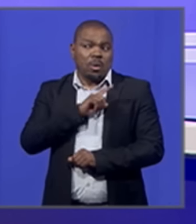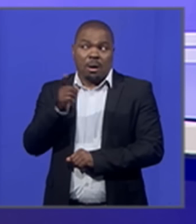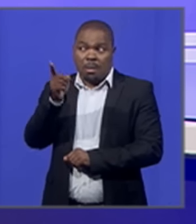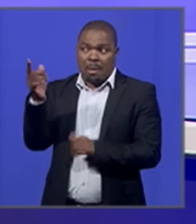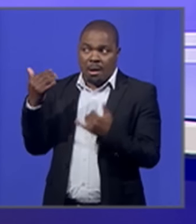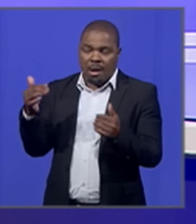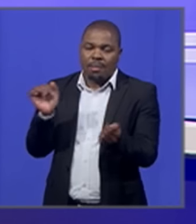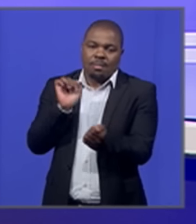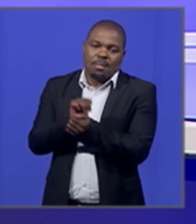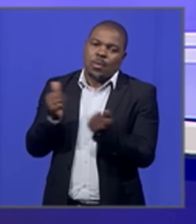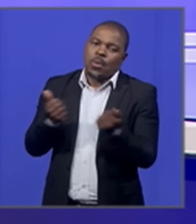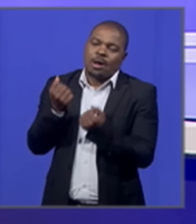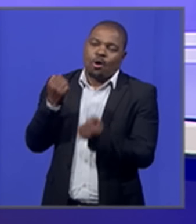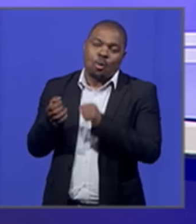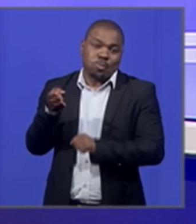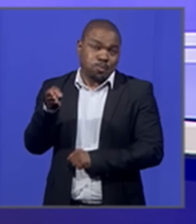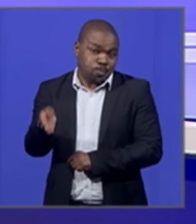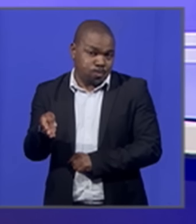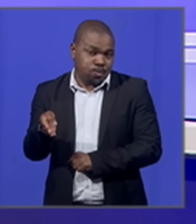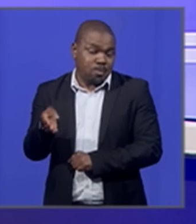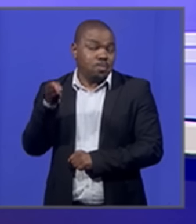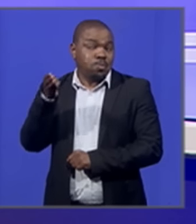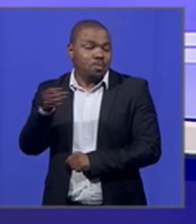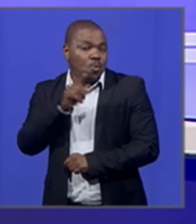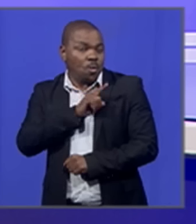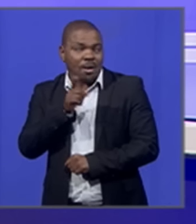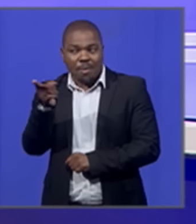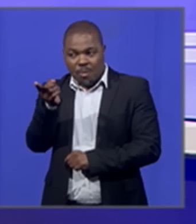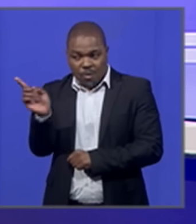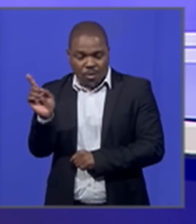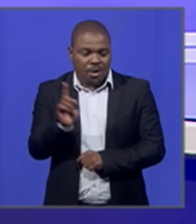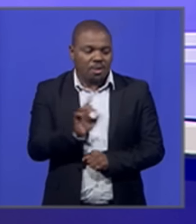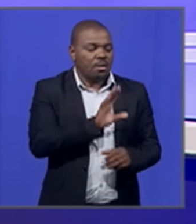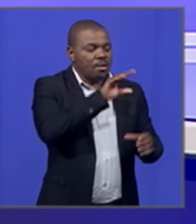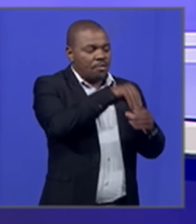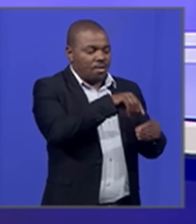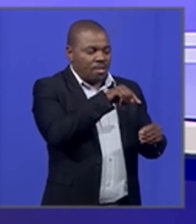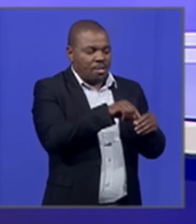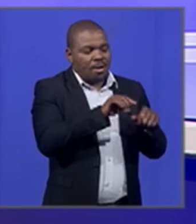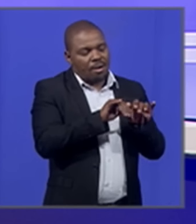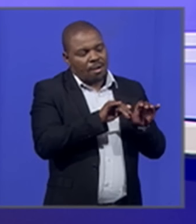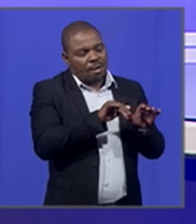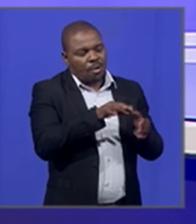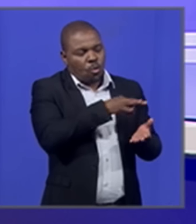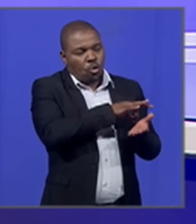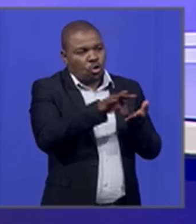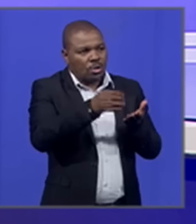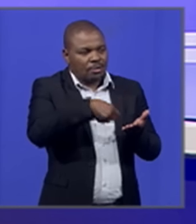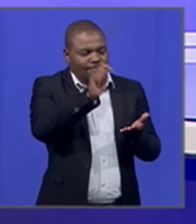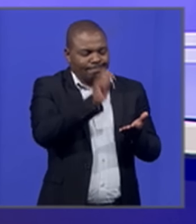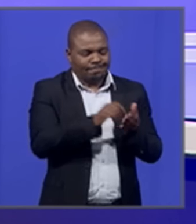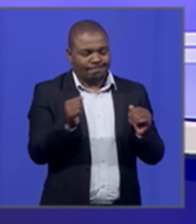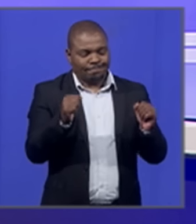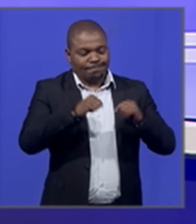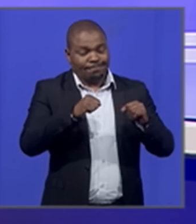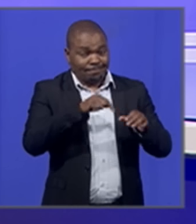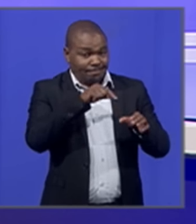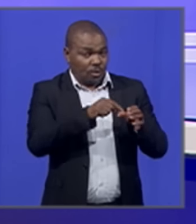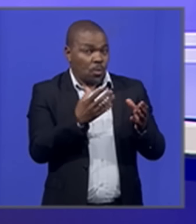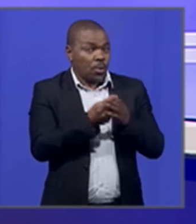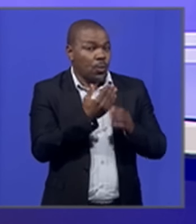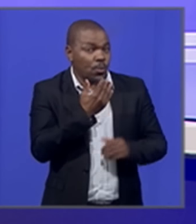bjale ba lego kgorong ya tsheko ka lebaka la go kgatha tema ga bona ka go aba tendera yeo e